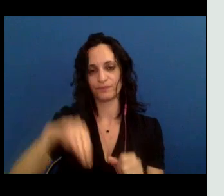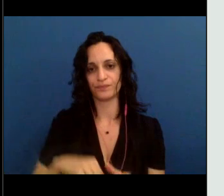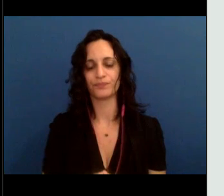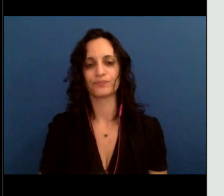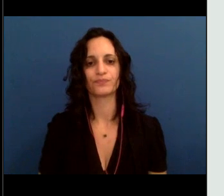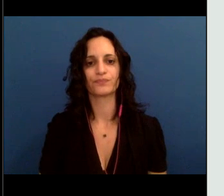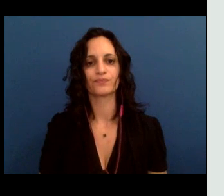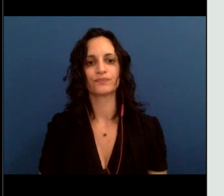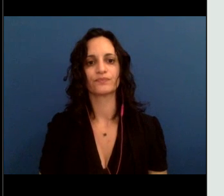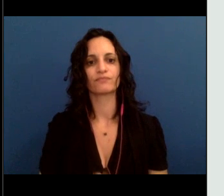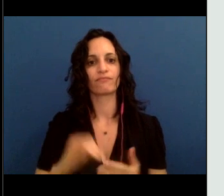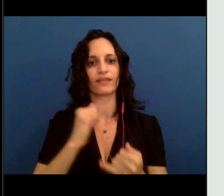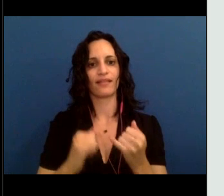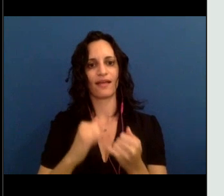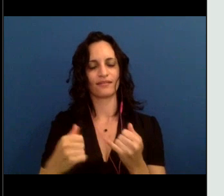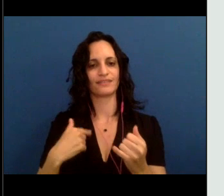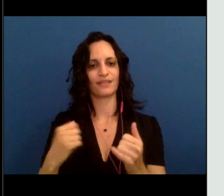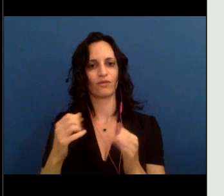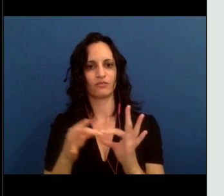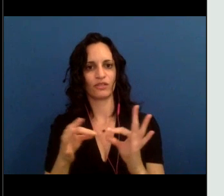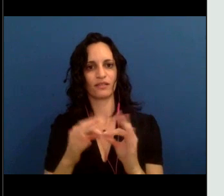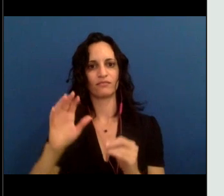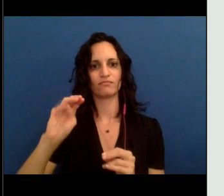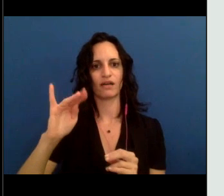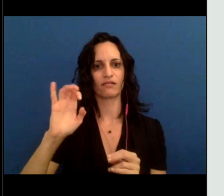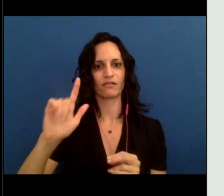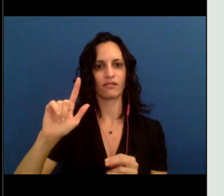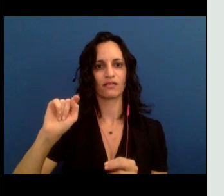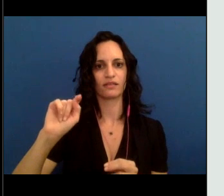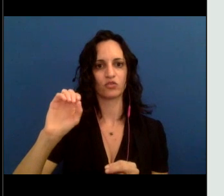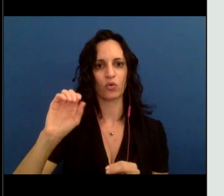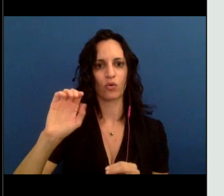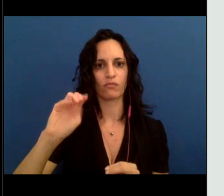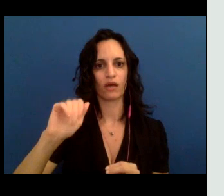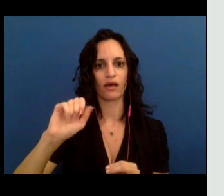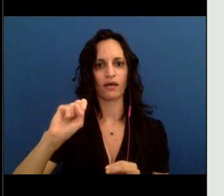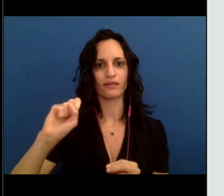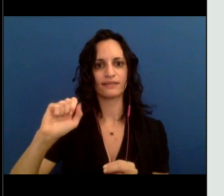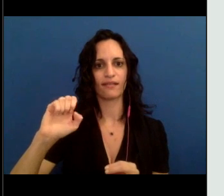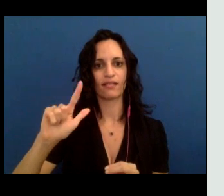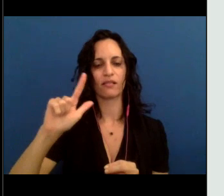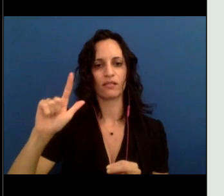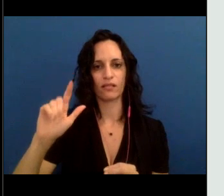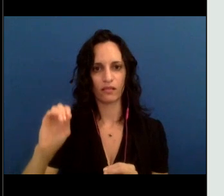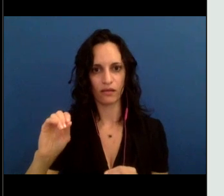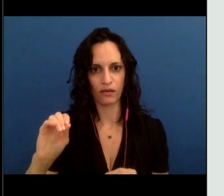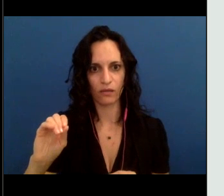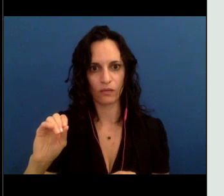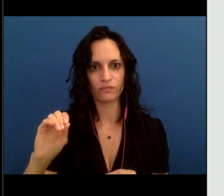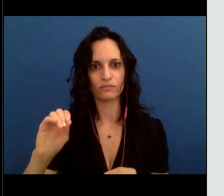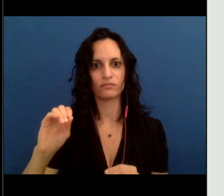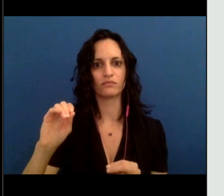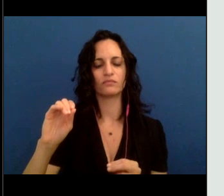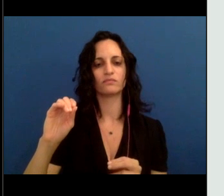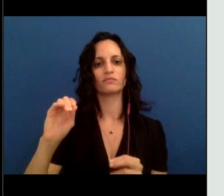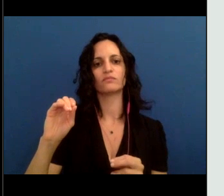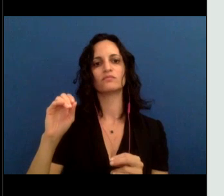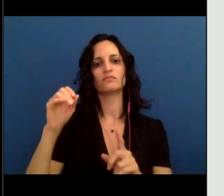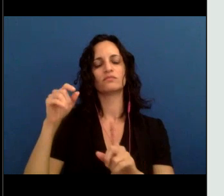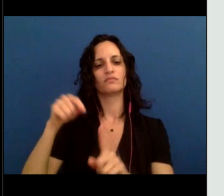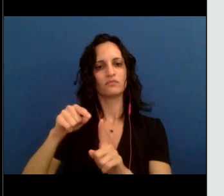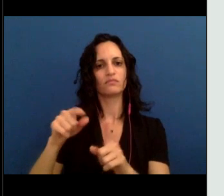And the last thing I'd like to point out is, Michael Tomasello, who is kind of the preeminent scholar of first language acquisition, who was